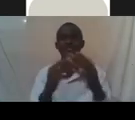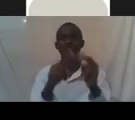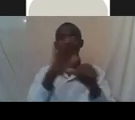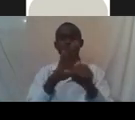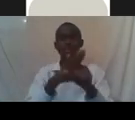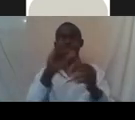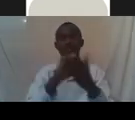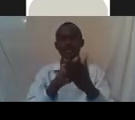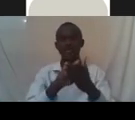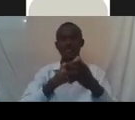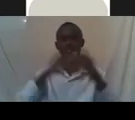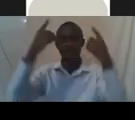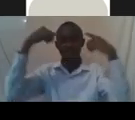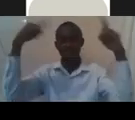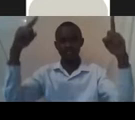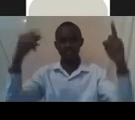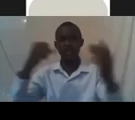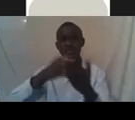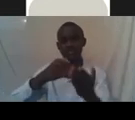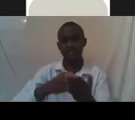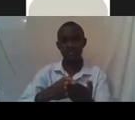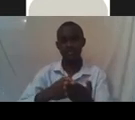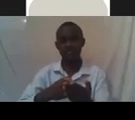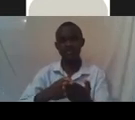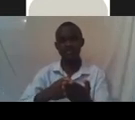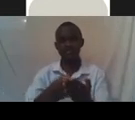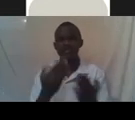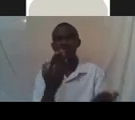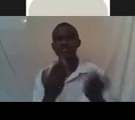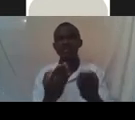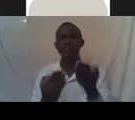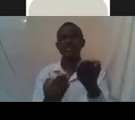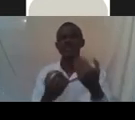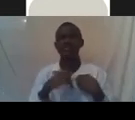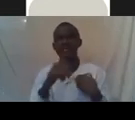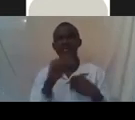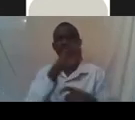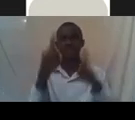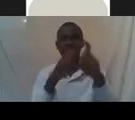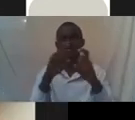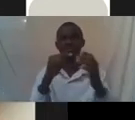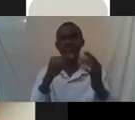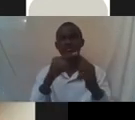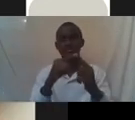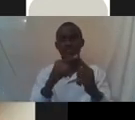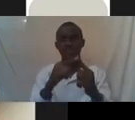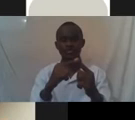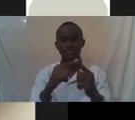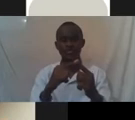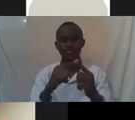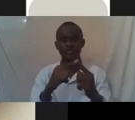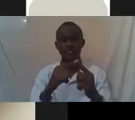That's an excellent intervention. Might there be another question to Dr. Yes.